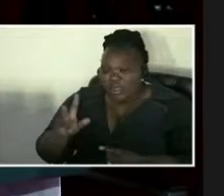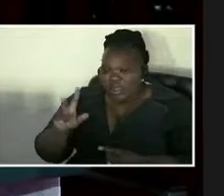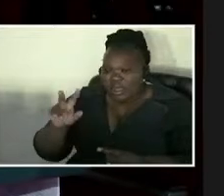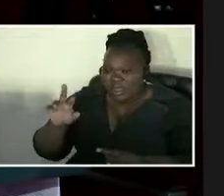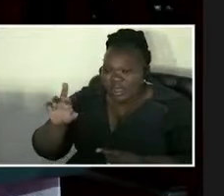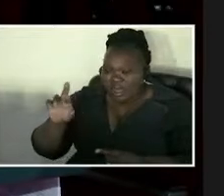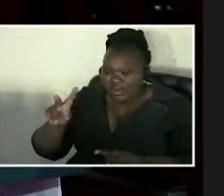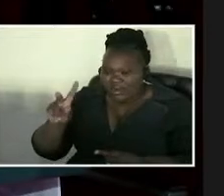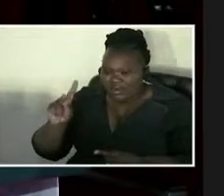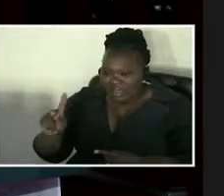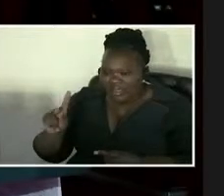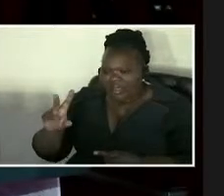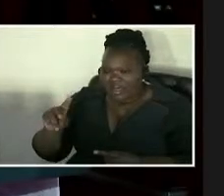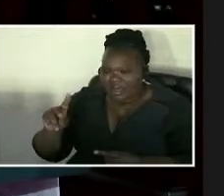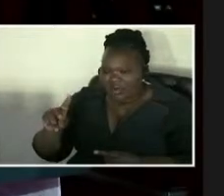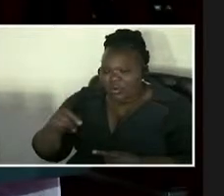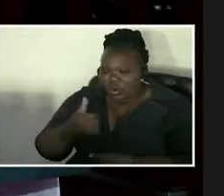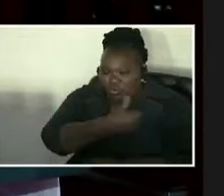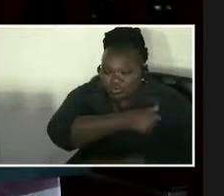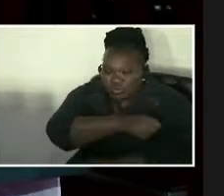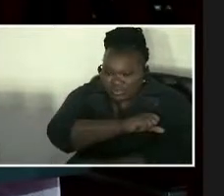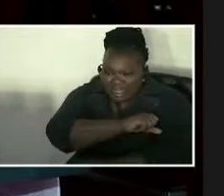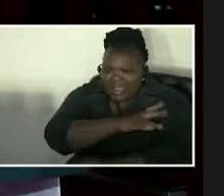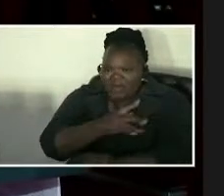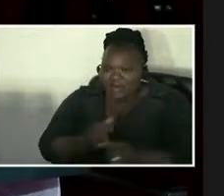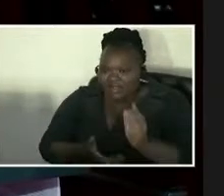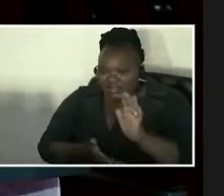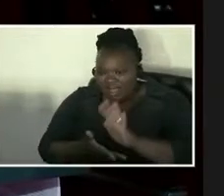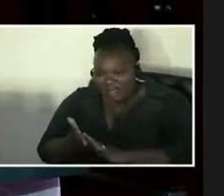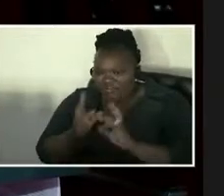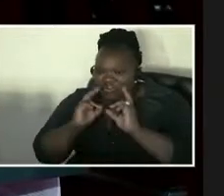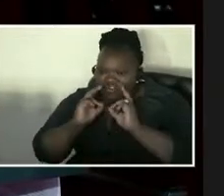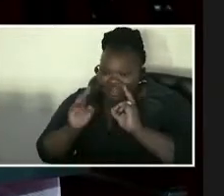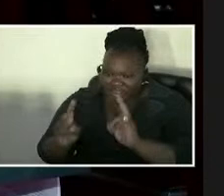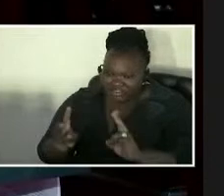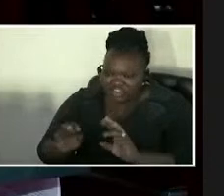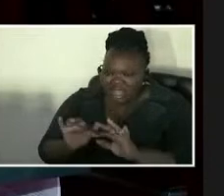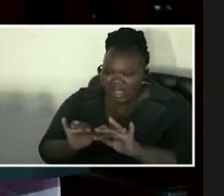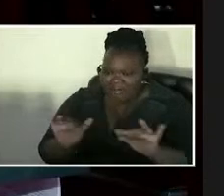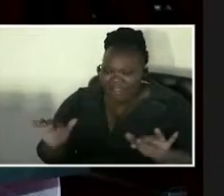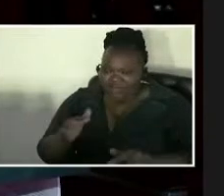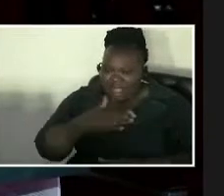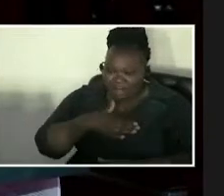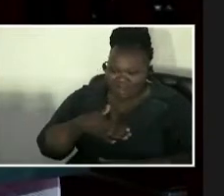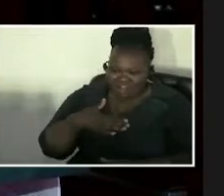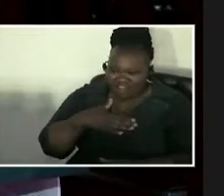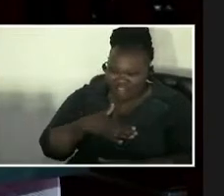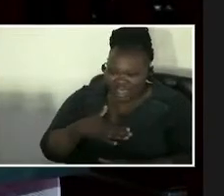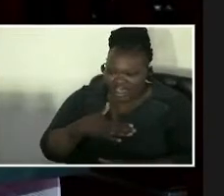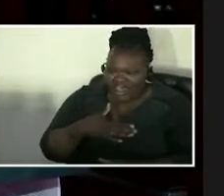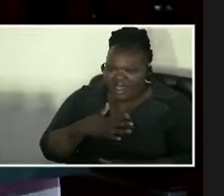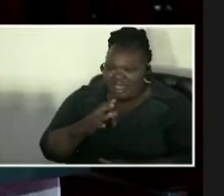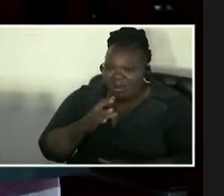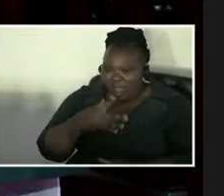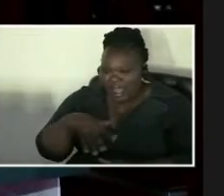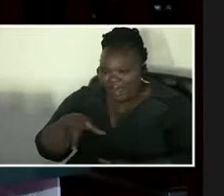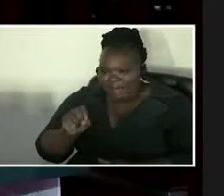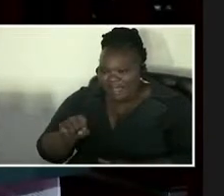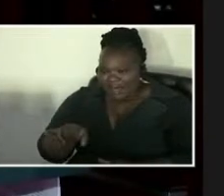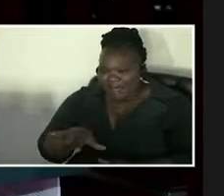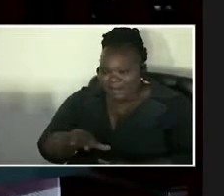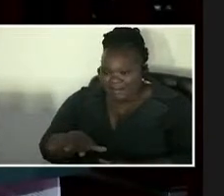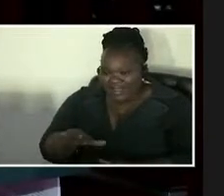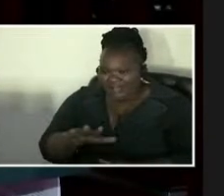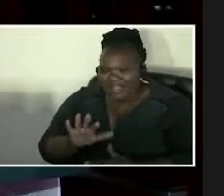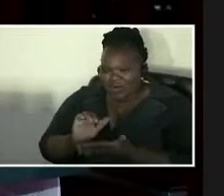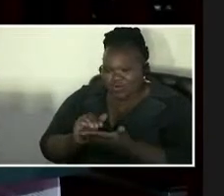hospital in february this year when visiting hospitals and clinics our people must feel that they are visiting places that would save their